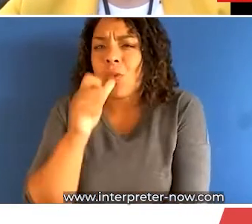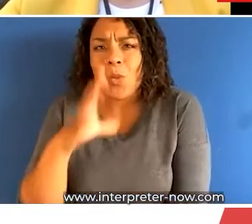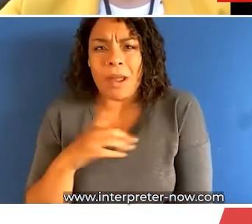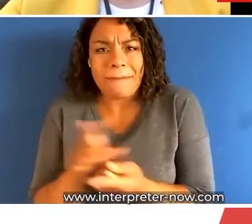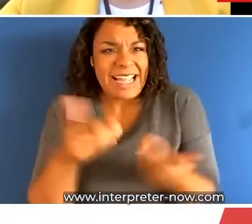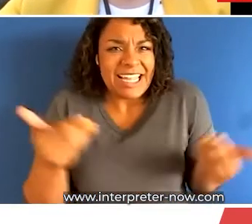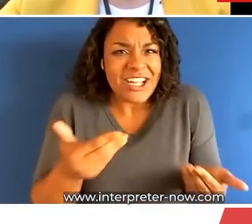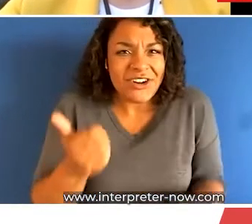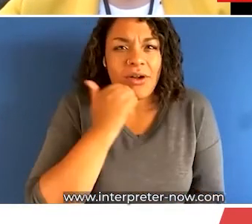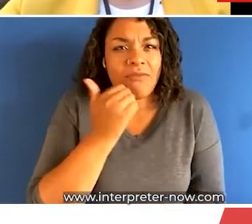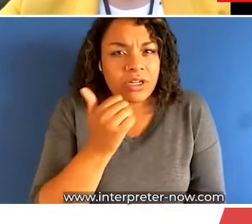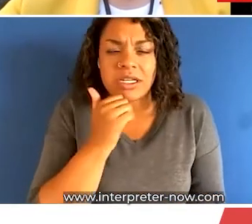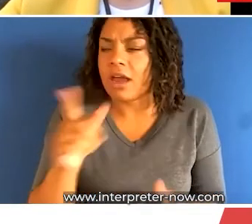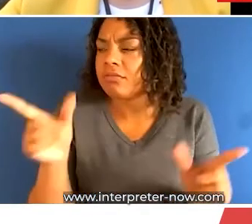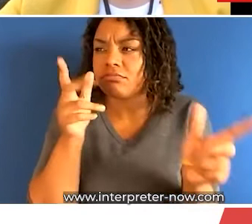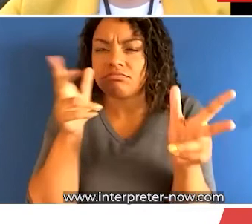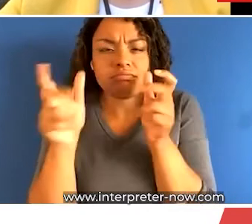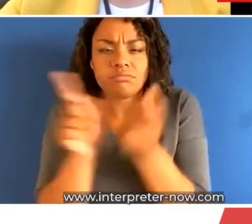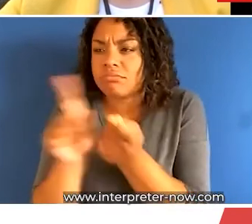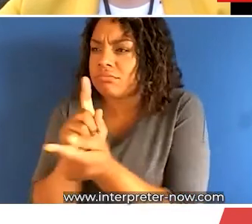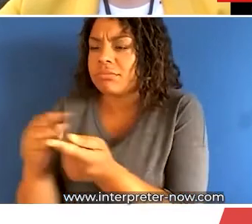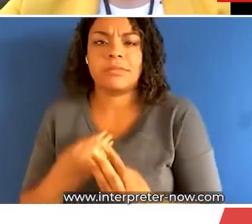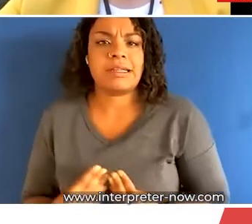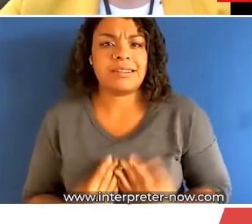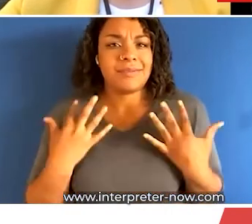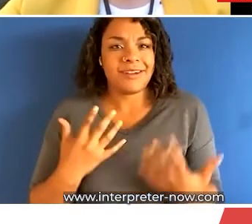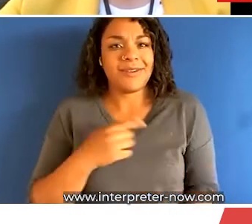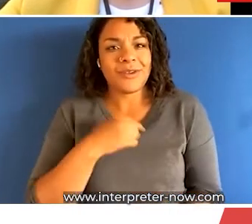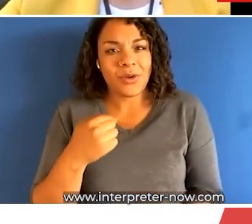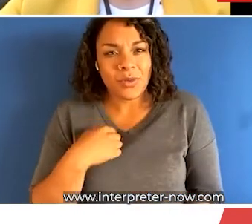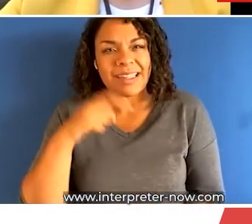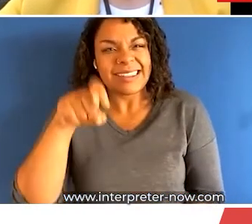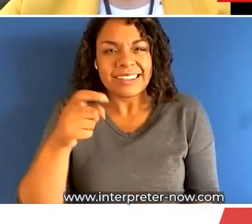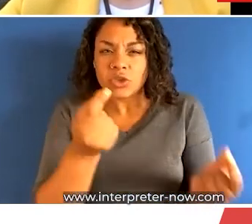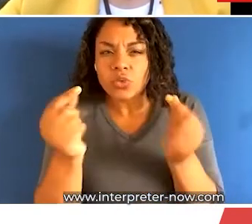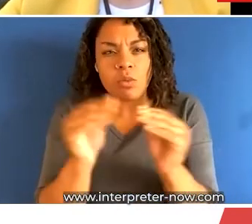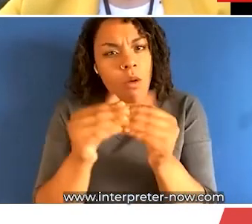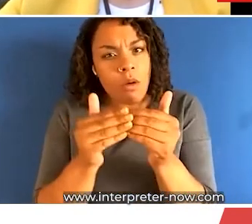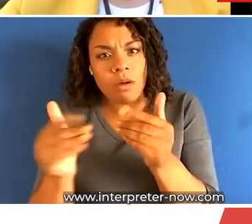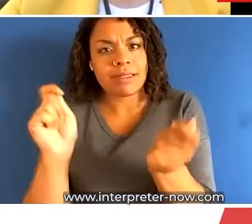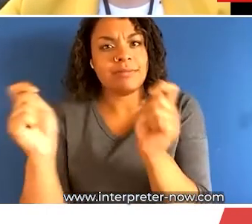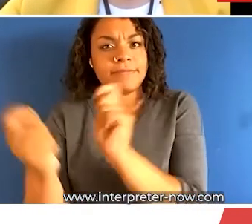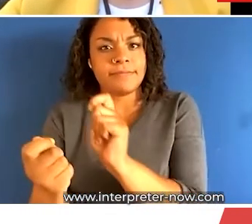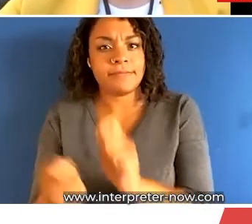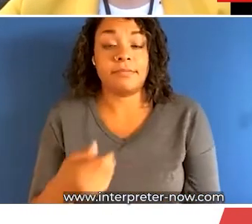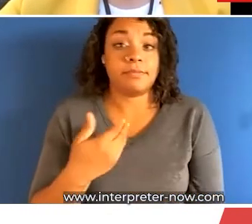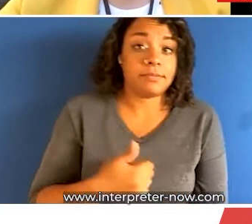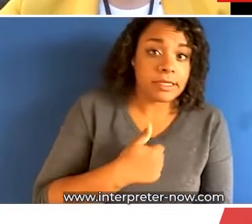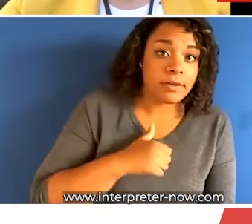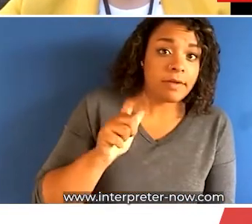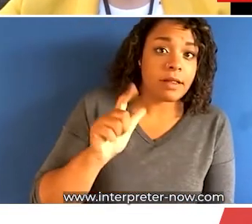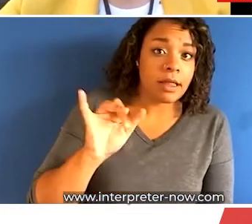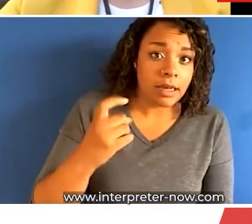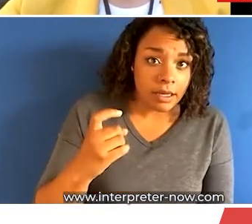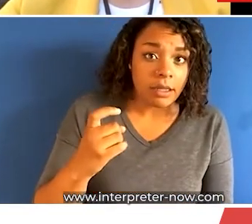here every day. We still need to do so many different things. And as Latinx, and